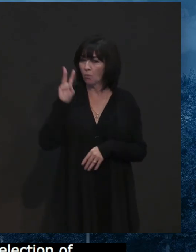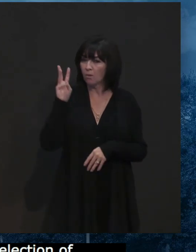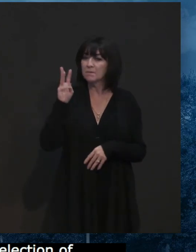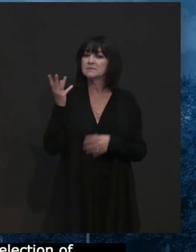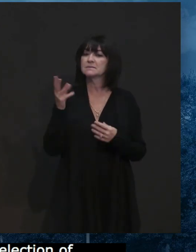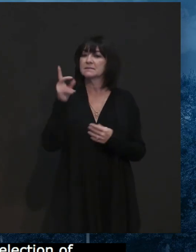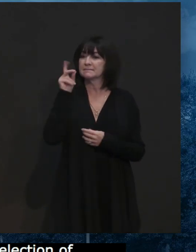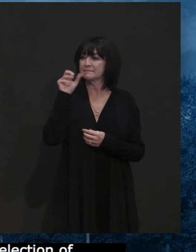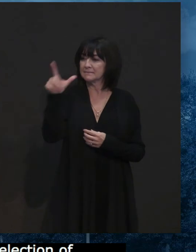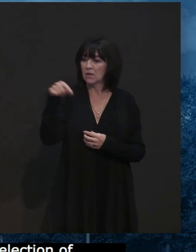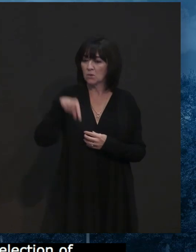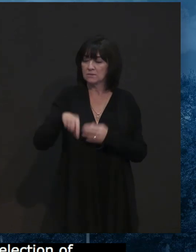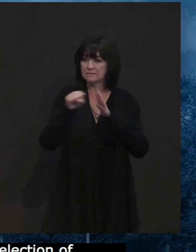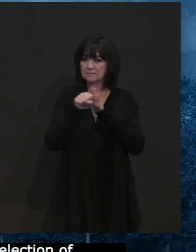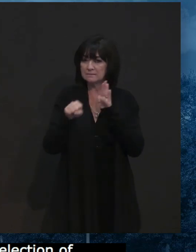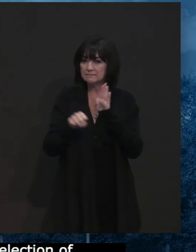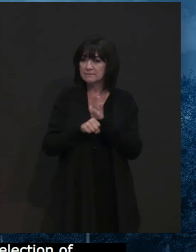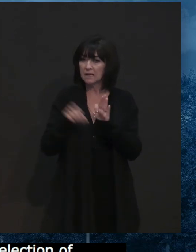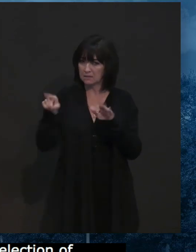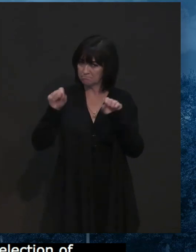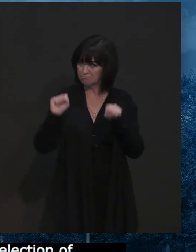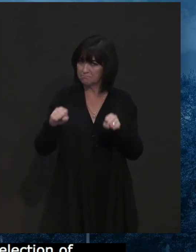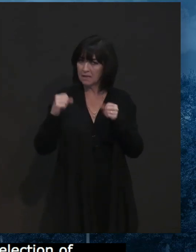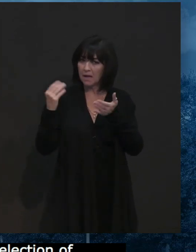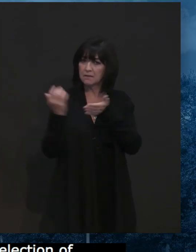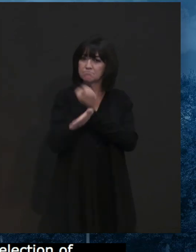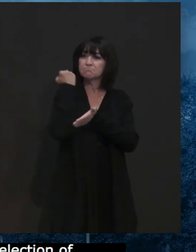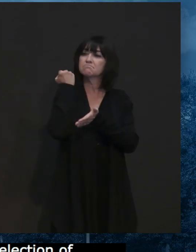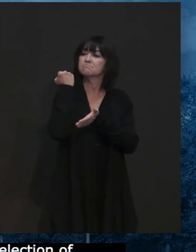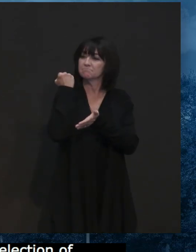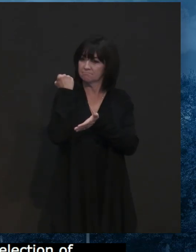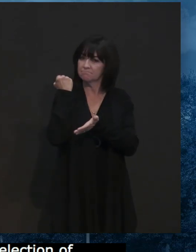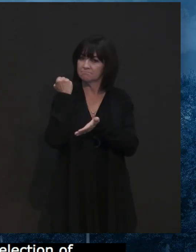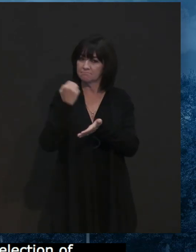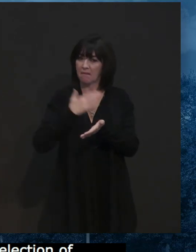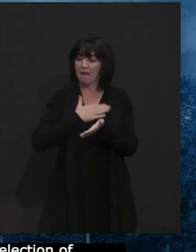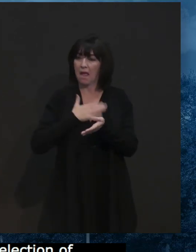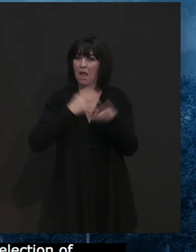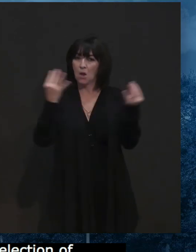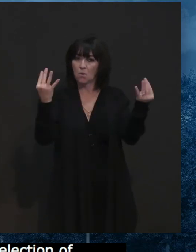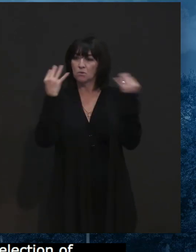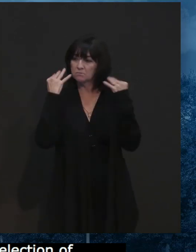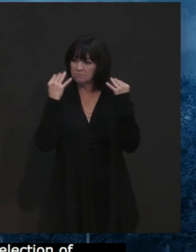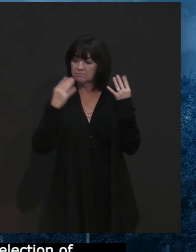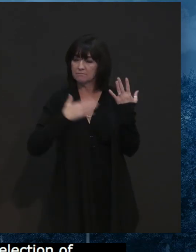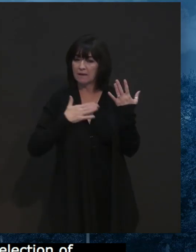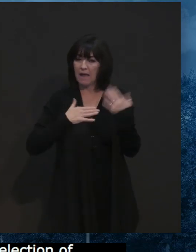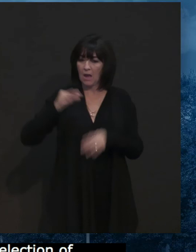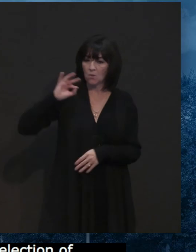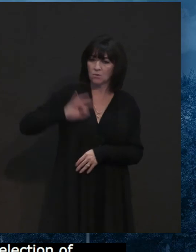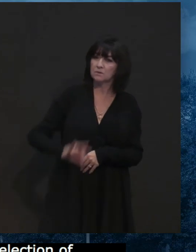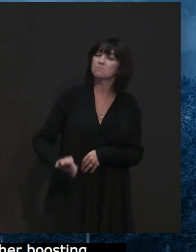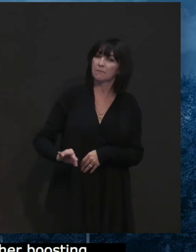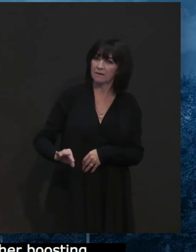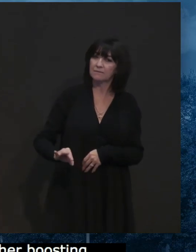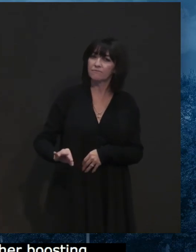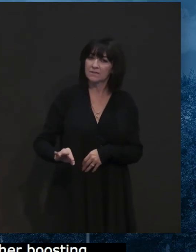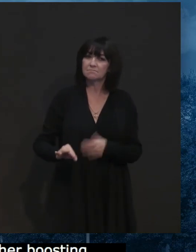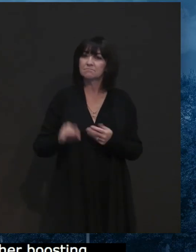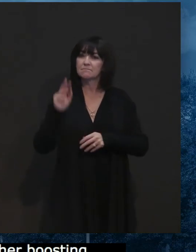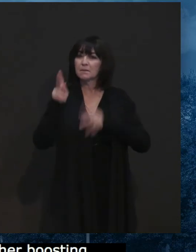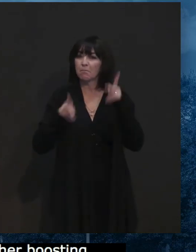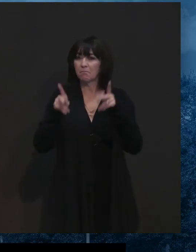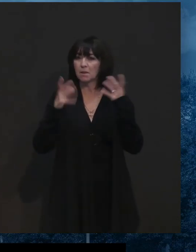resources, attracting new economic development, or boosting tourism? Yeah, so I think it's a real opportunity for our state to get a lot of